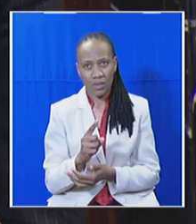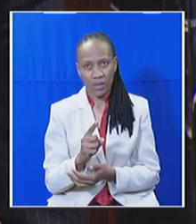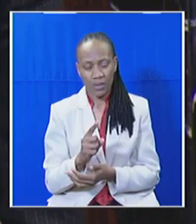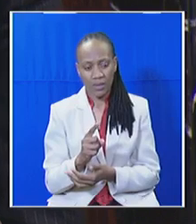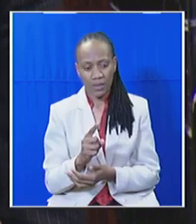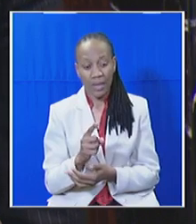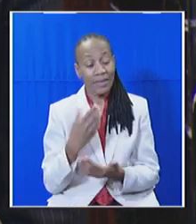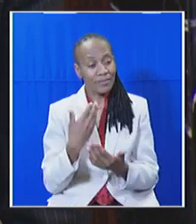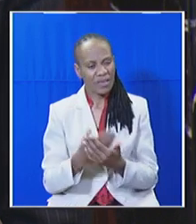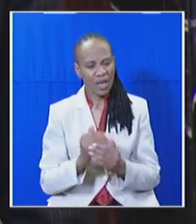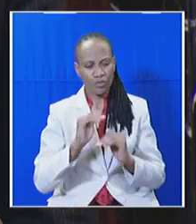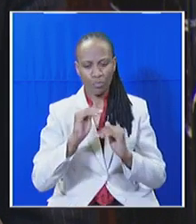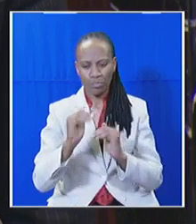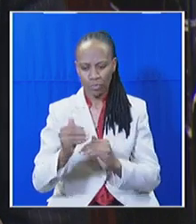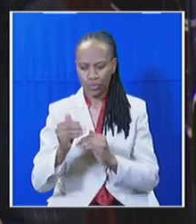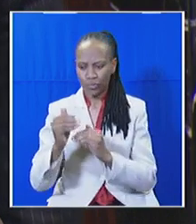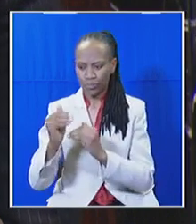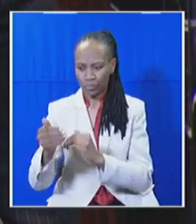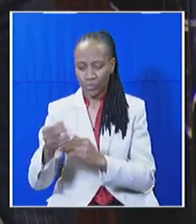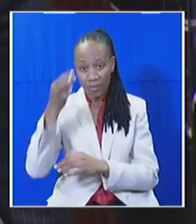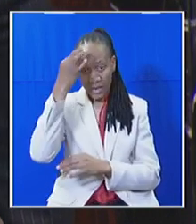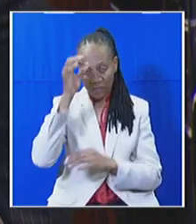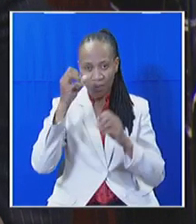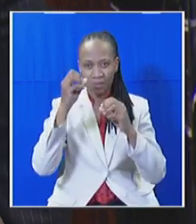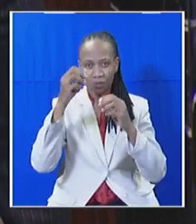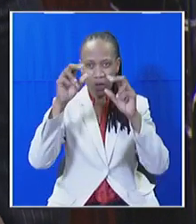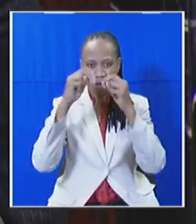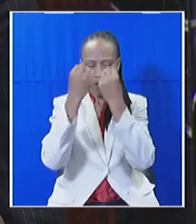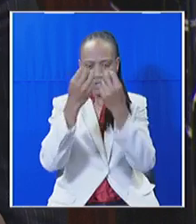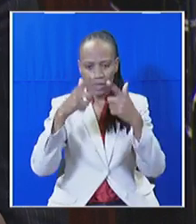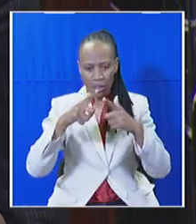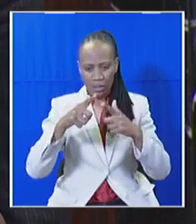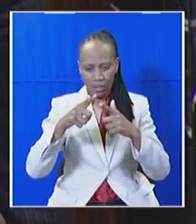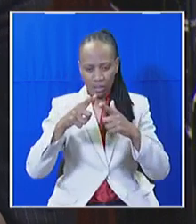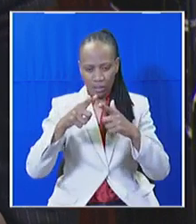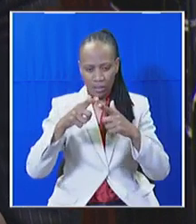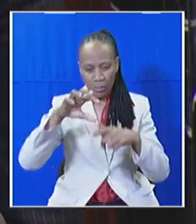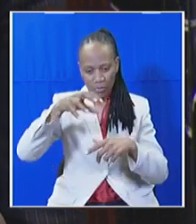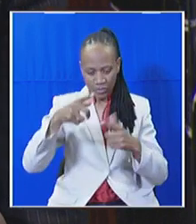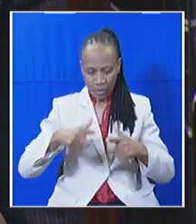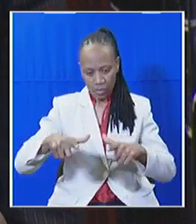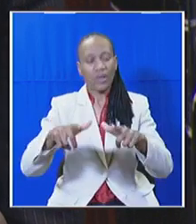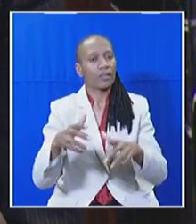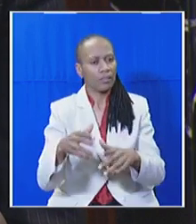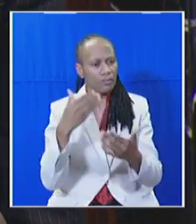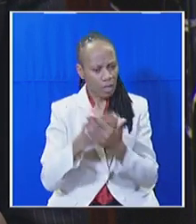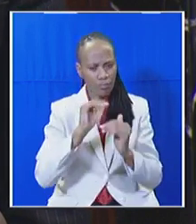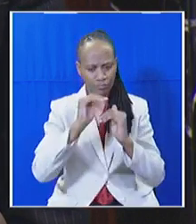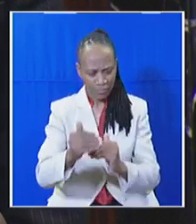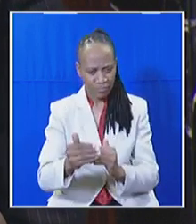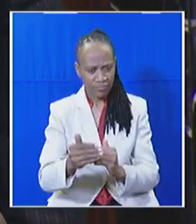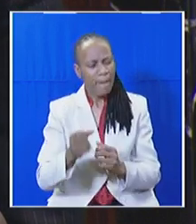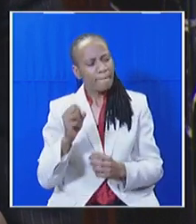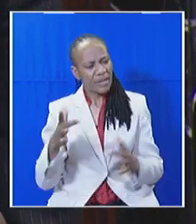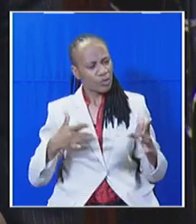separation of powers in the three spheres of government. The concern of the IFP